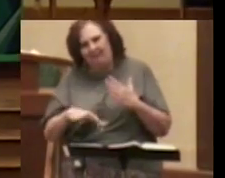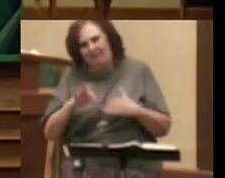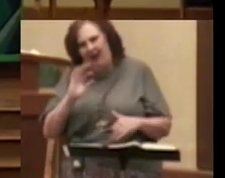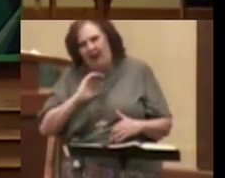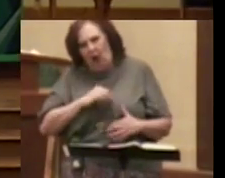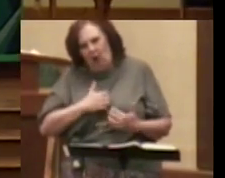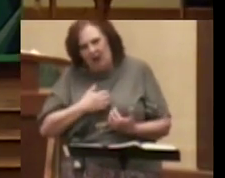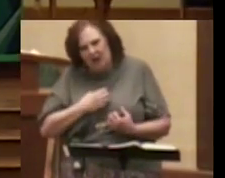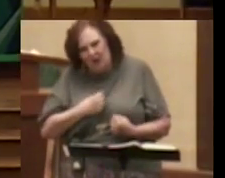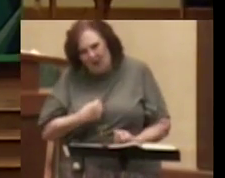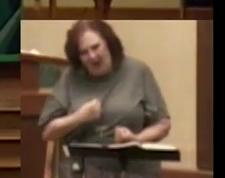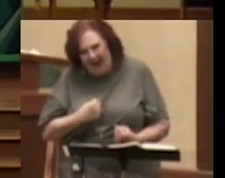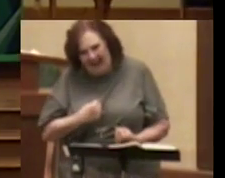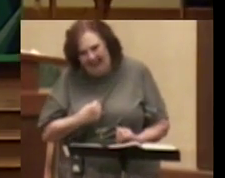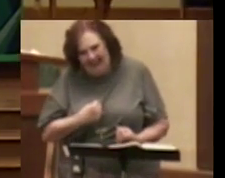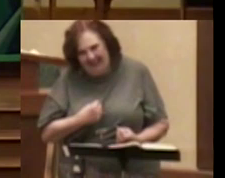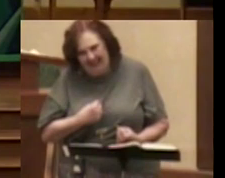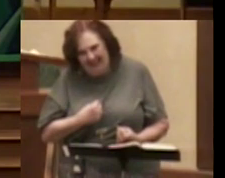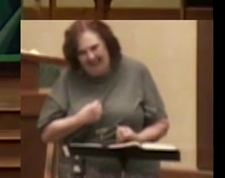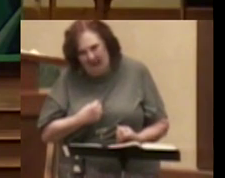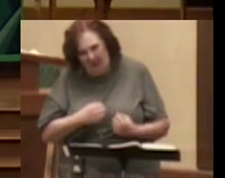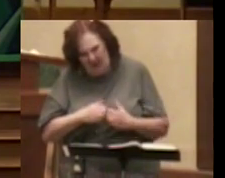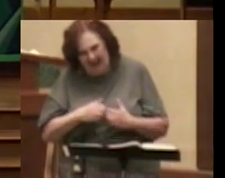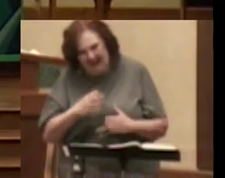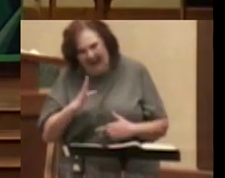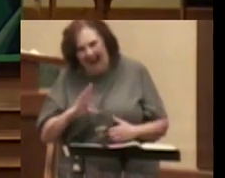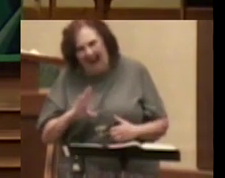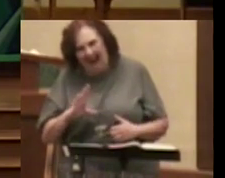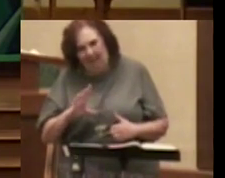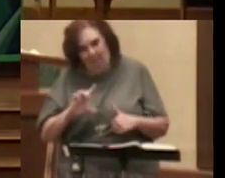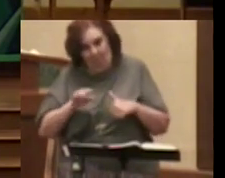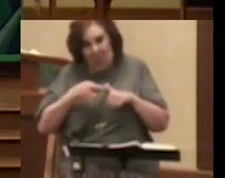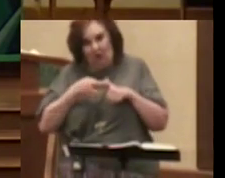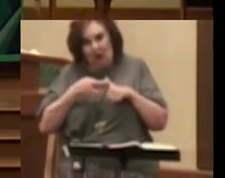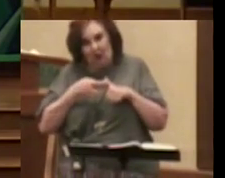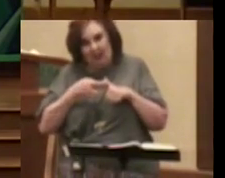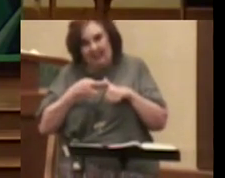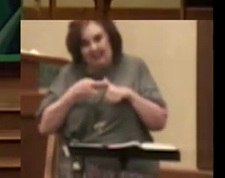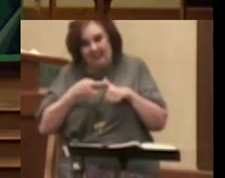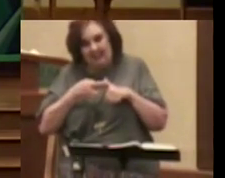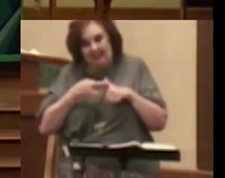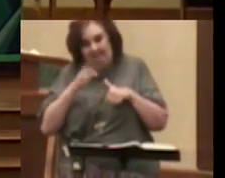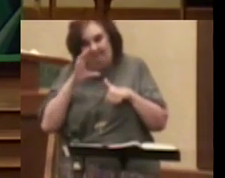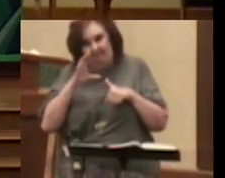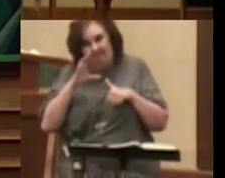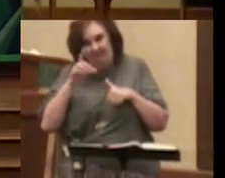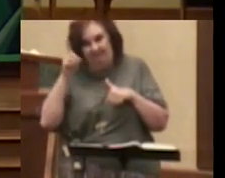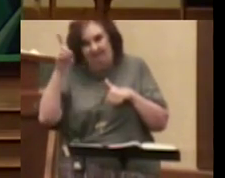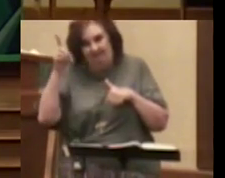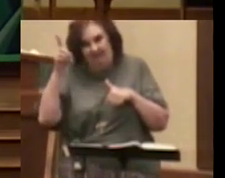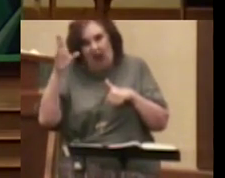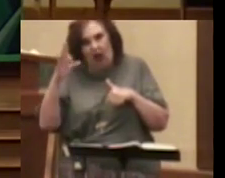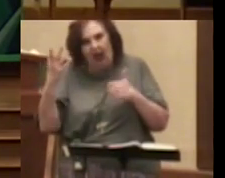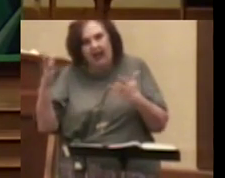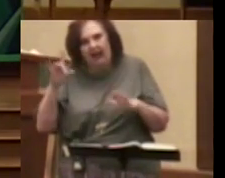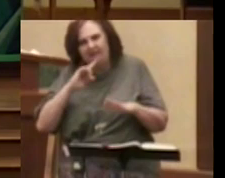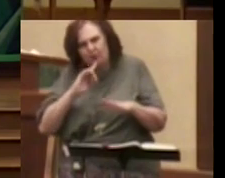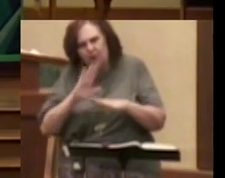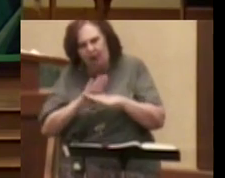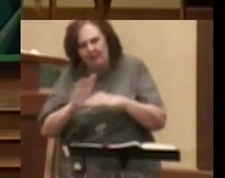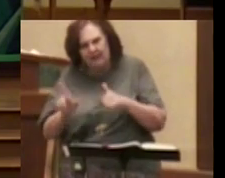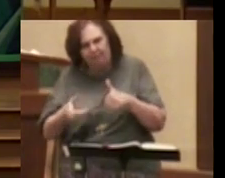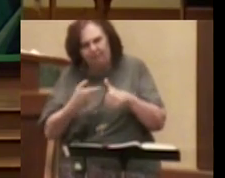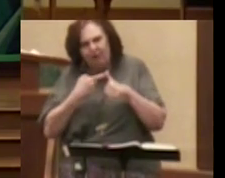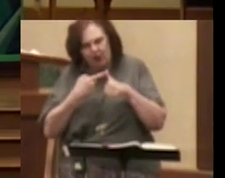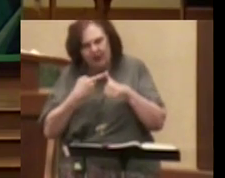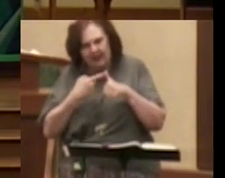strength, our stronghold in God, to first seek out that which God promises to us. And